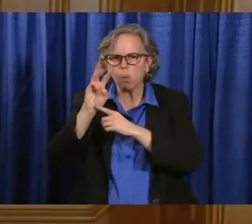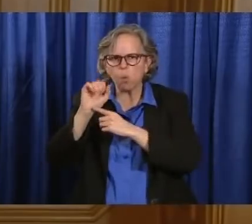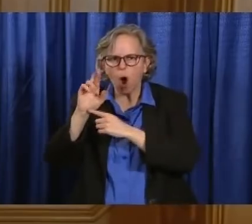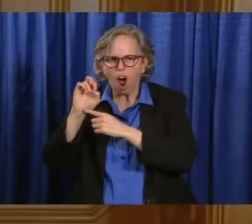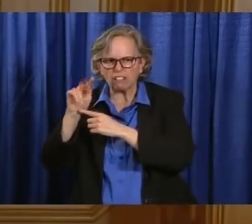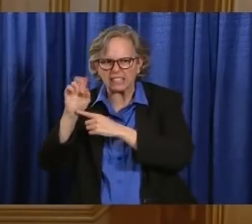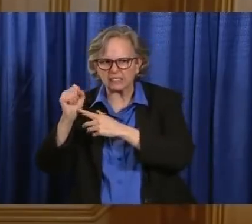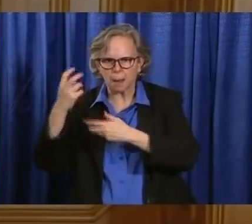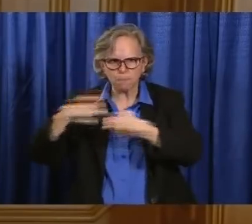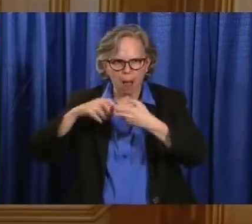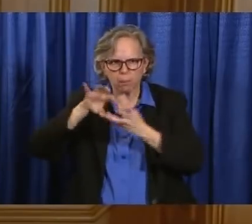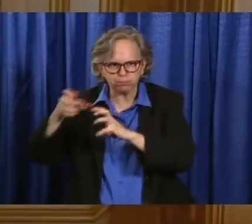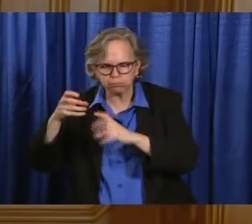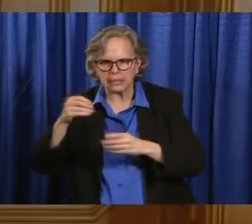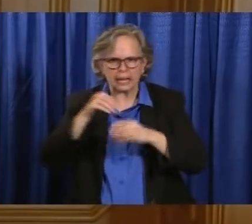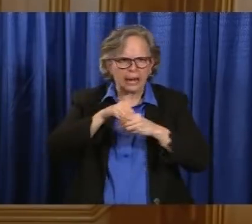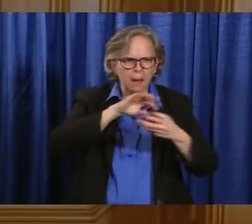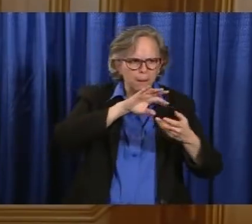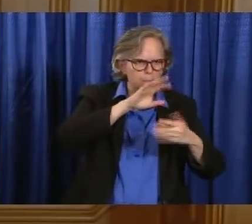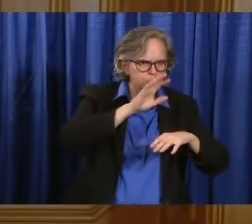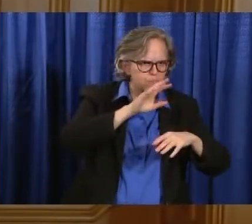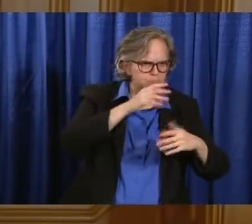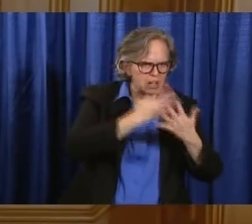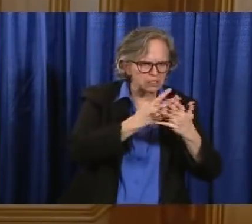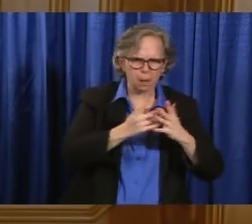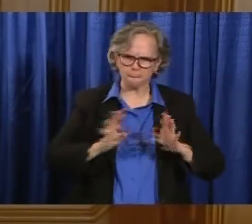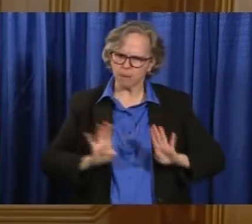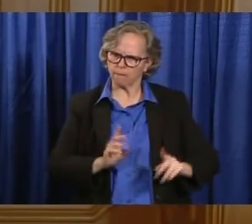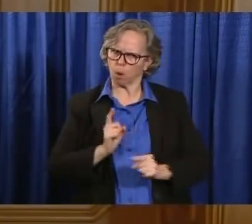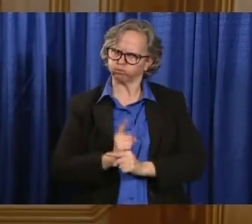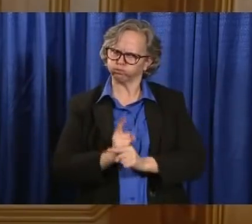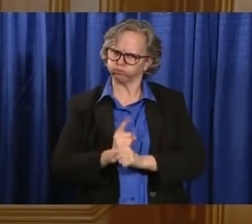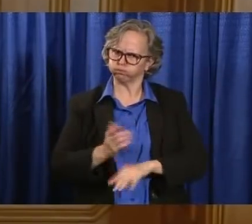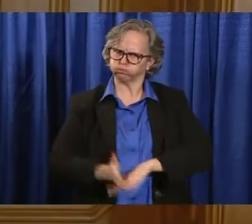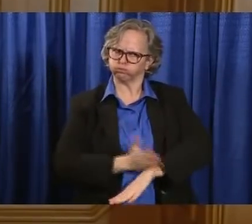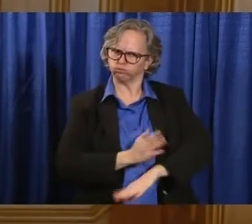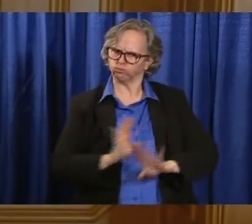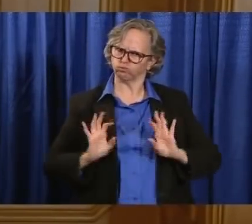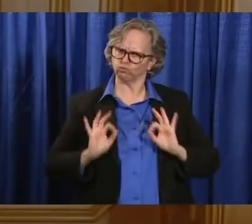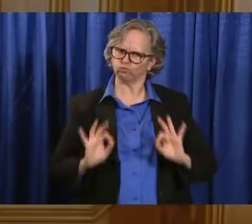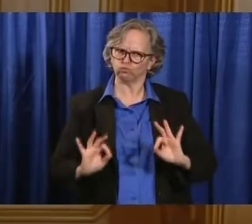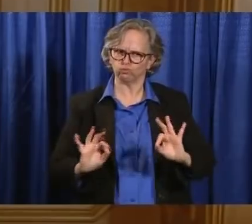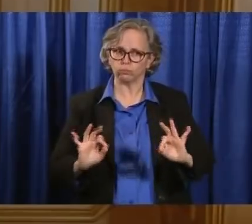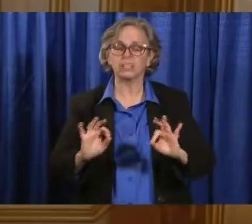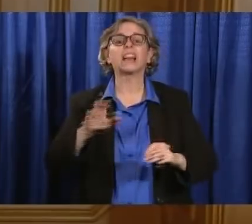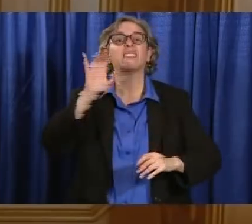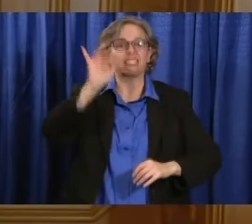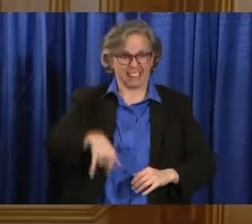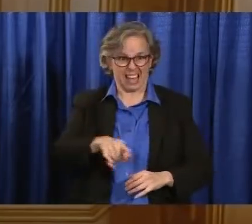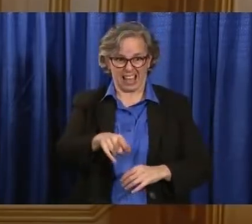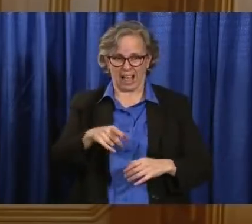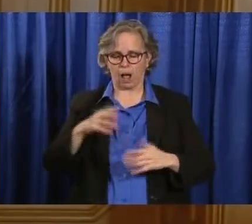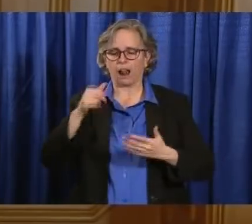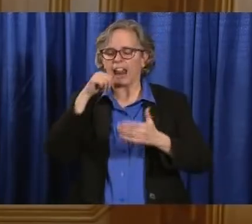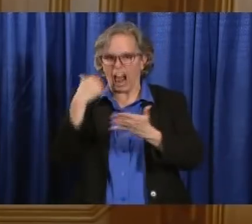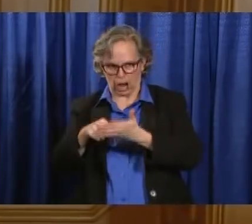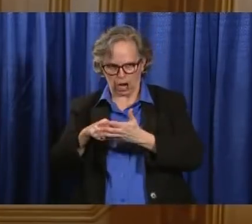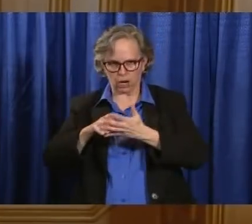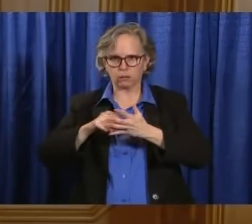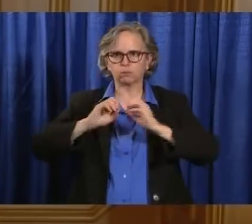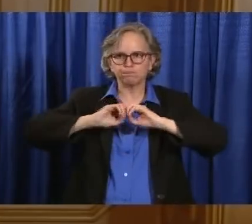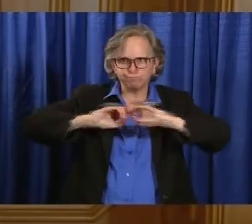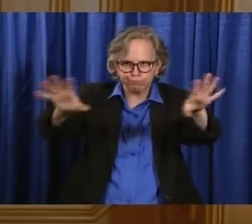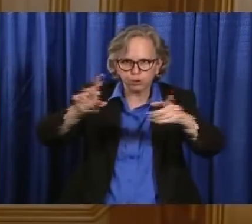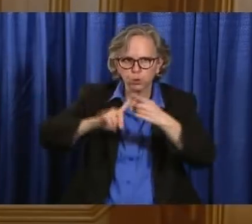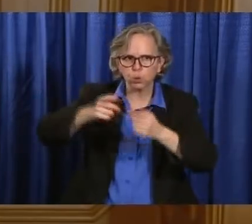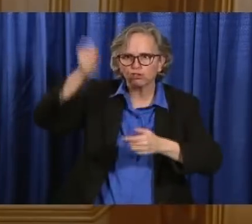judges. Judges will take whatever action they deem appropriate, but these are individuals that we thought